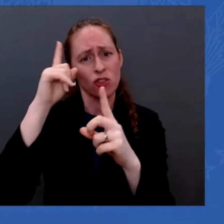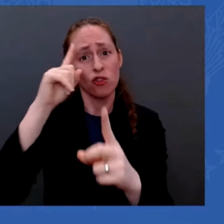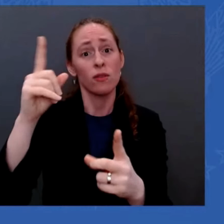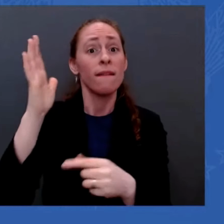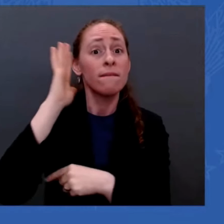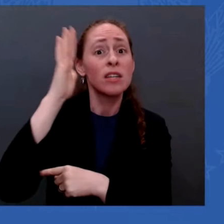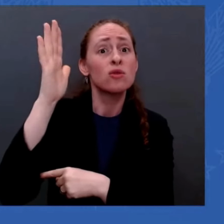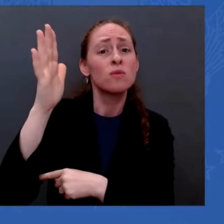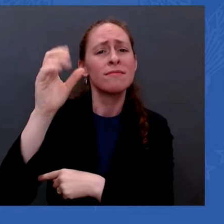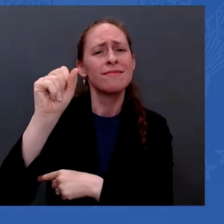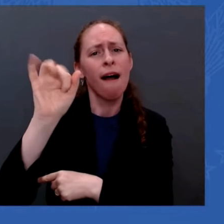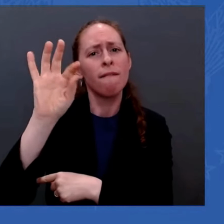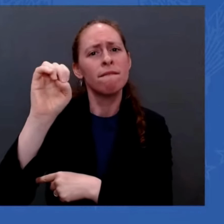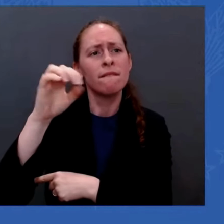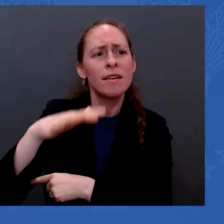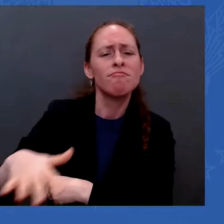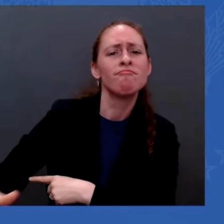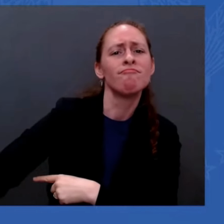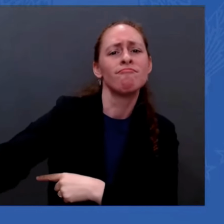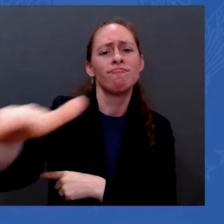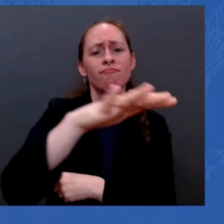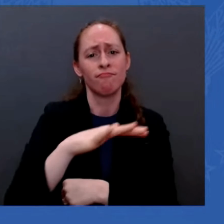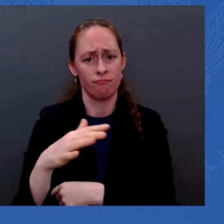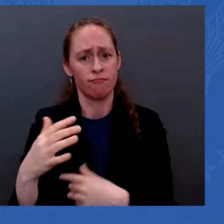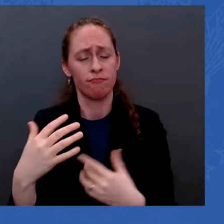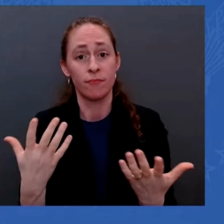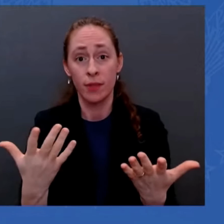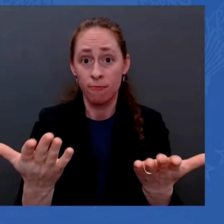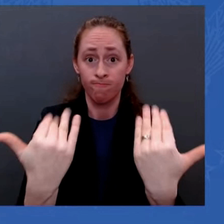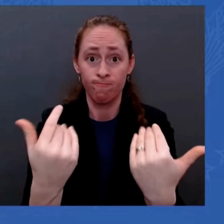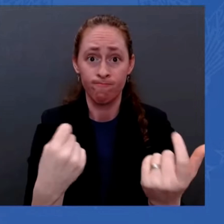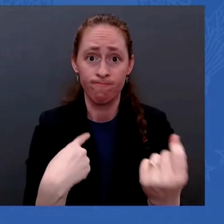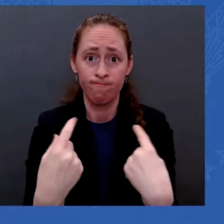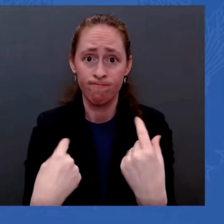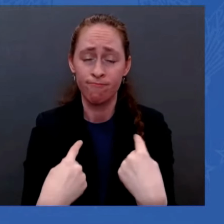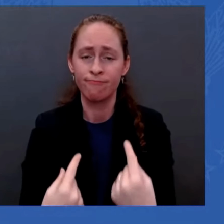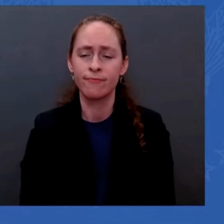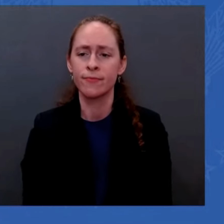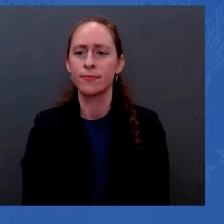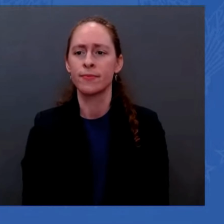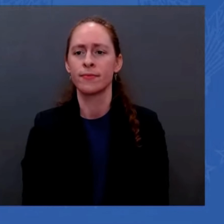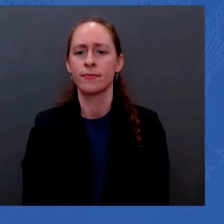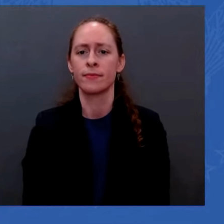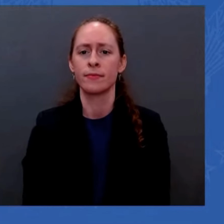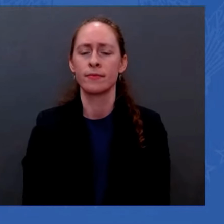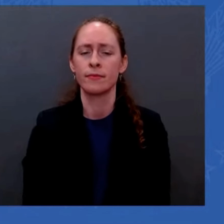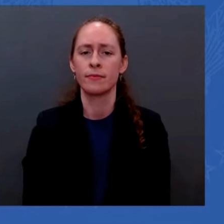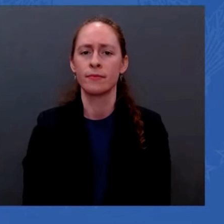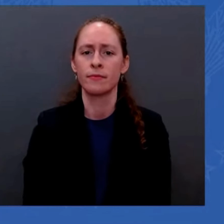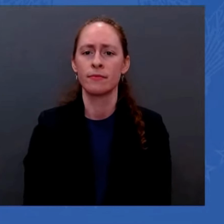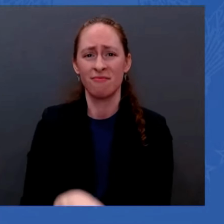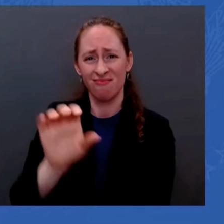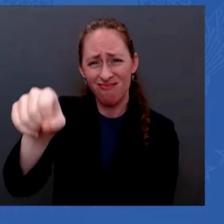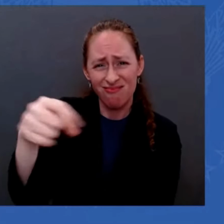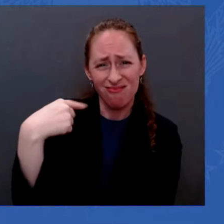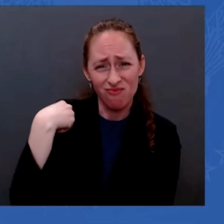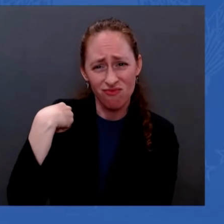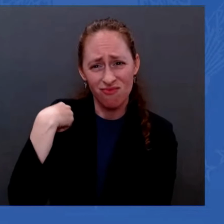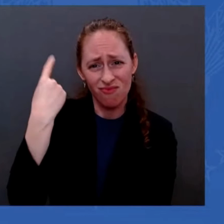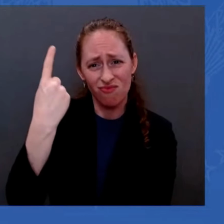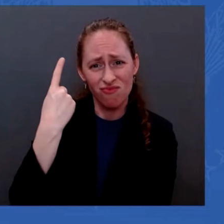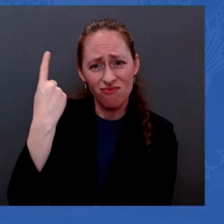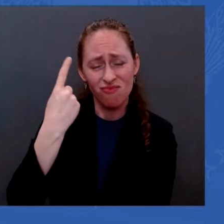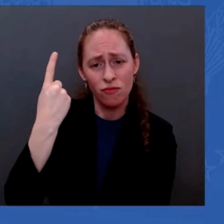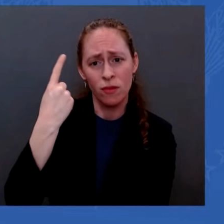you think that it is wise for President Zelensky to leave Ukraine if an invasion is as imminent as the U.S. says it is? That's